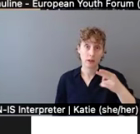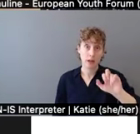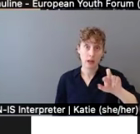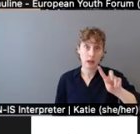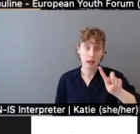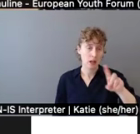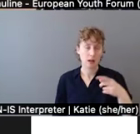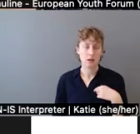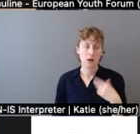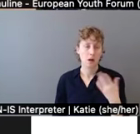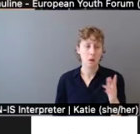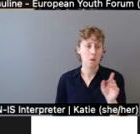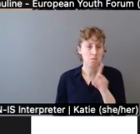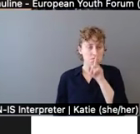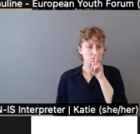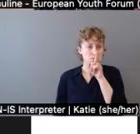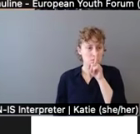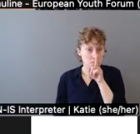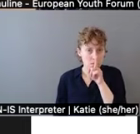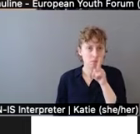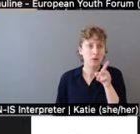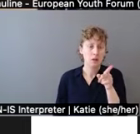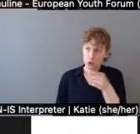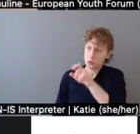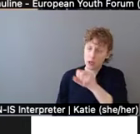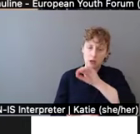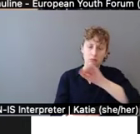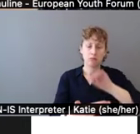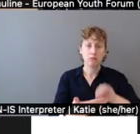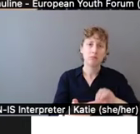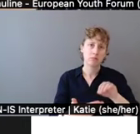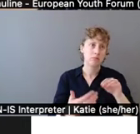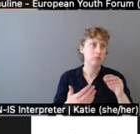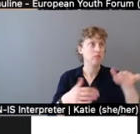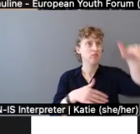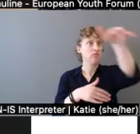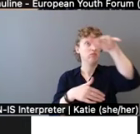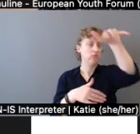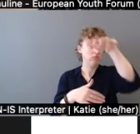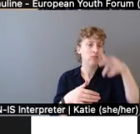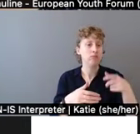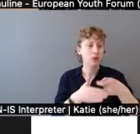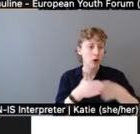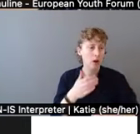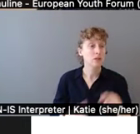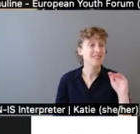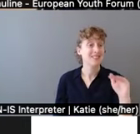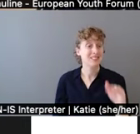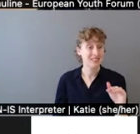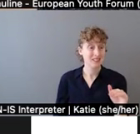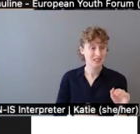also indicate in case you have any indirect. There are overhead costs. And then you have the tab budget